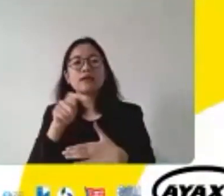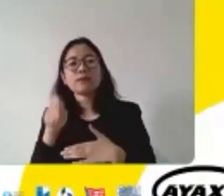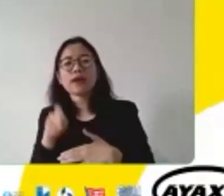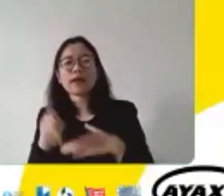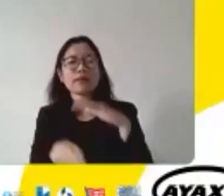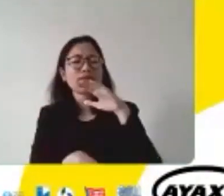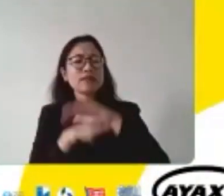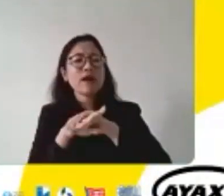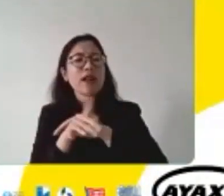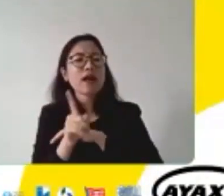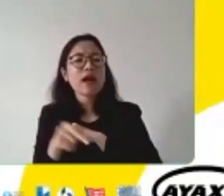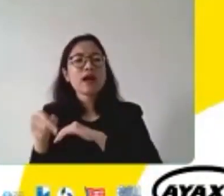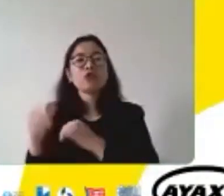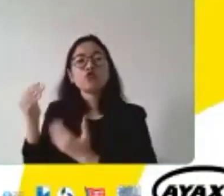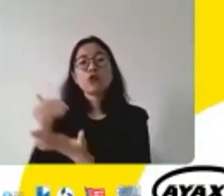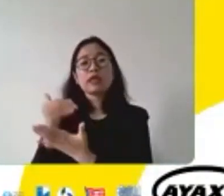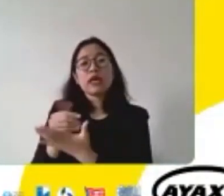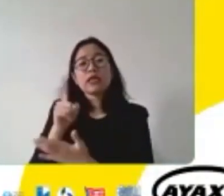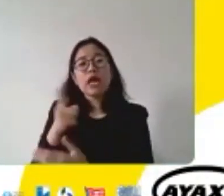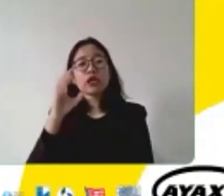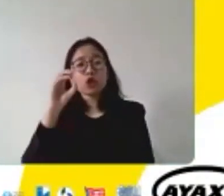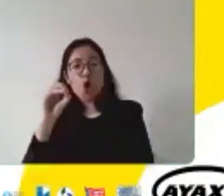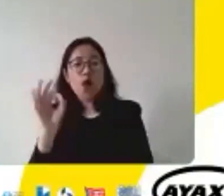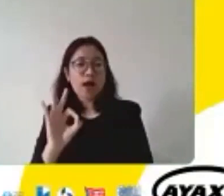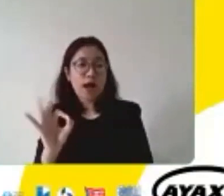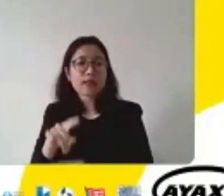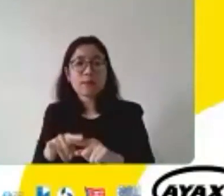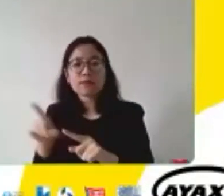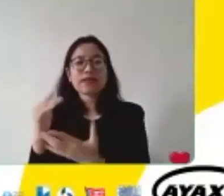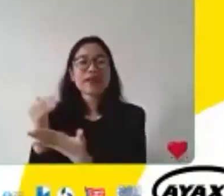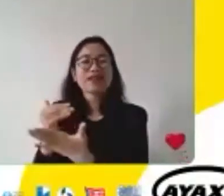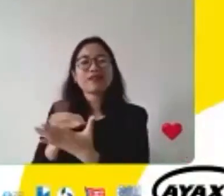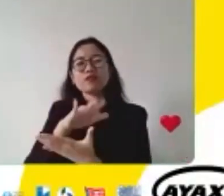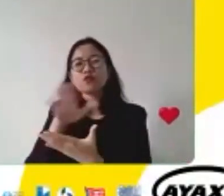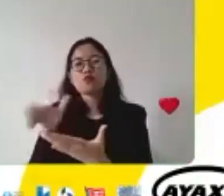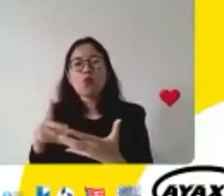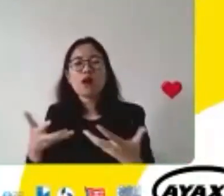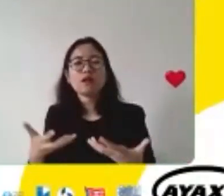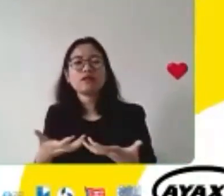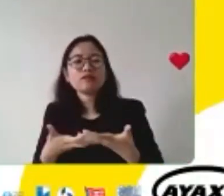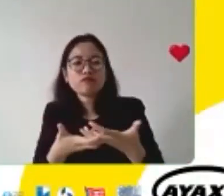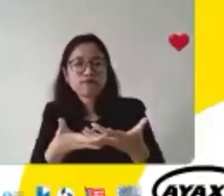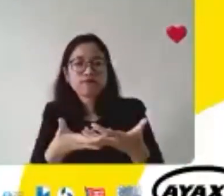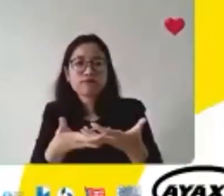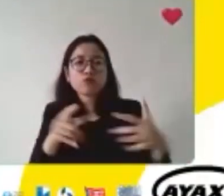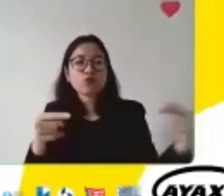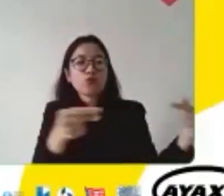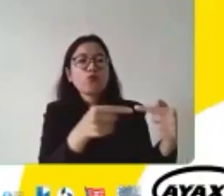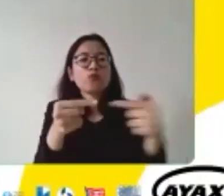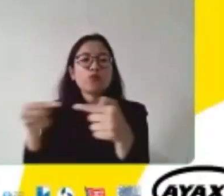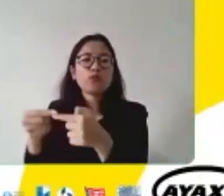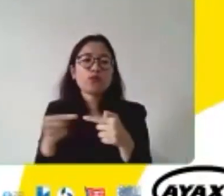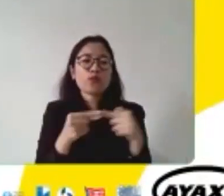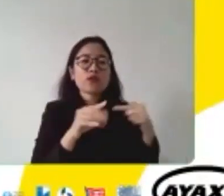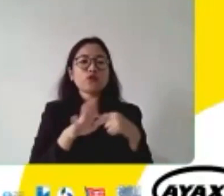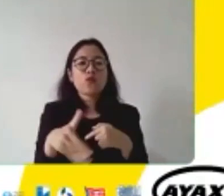data on air quality, on emissions, on health effects. And this kind of indicators framework can really form the foundation